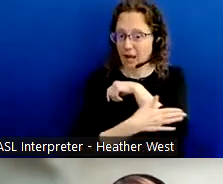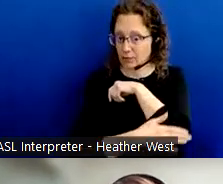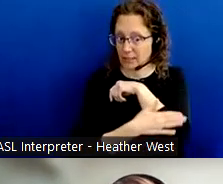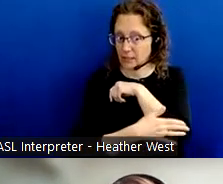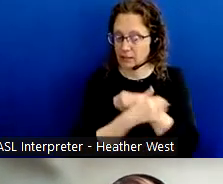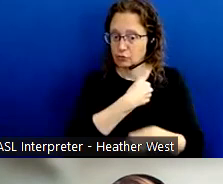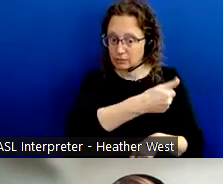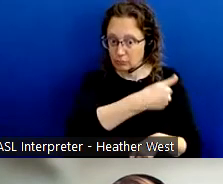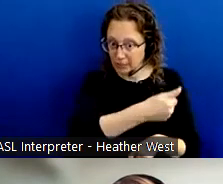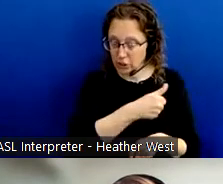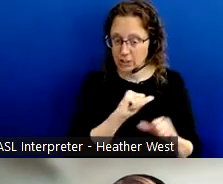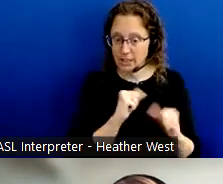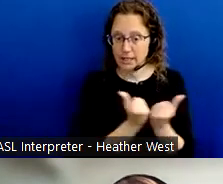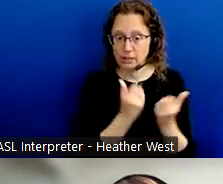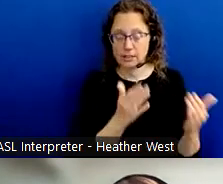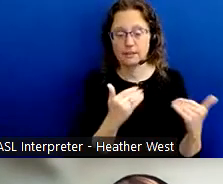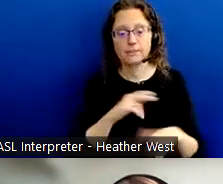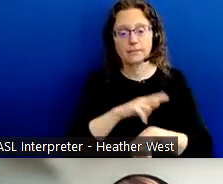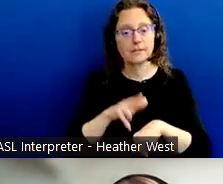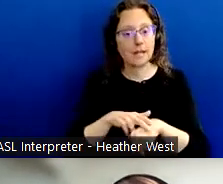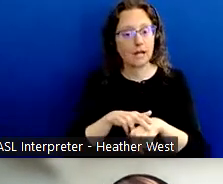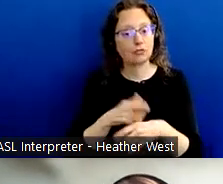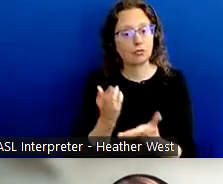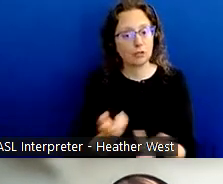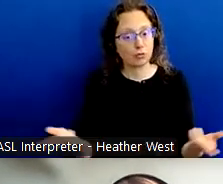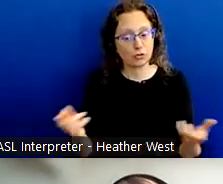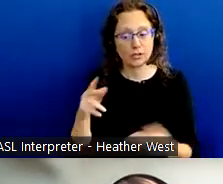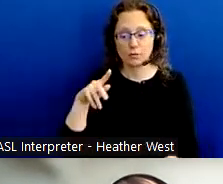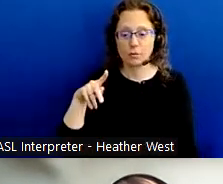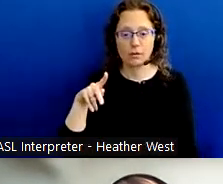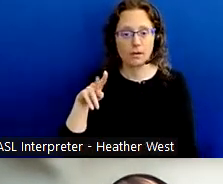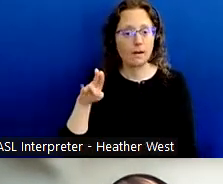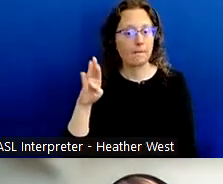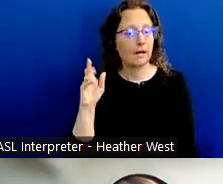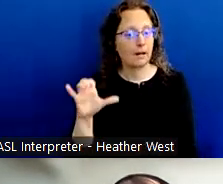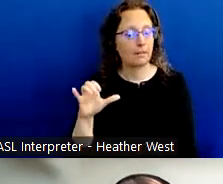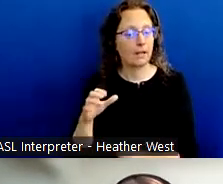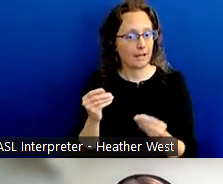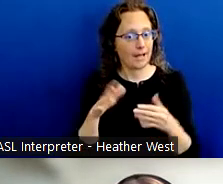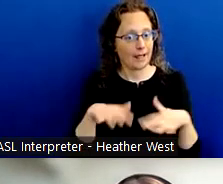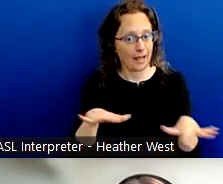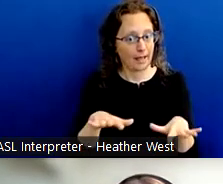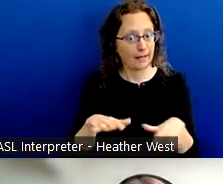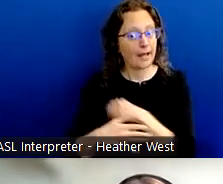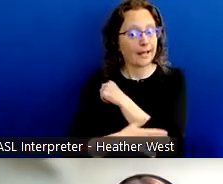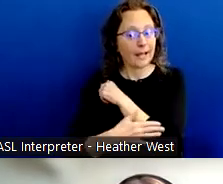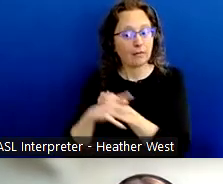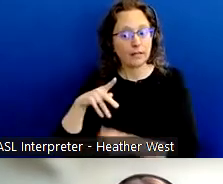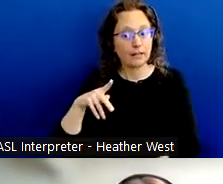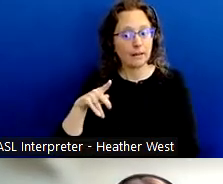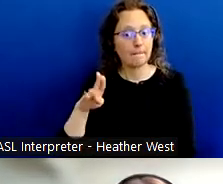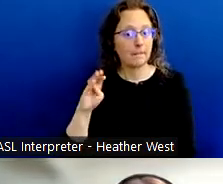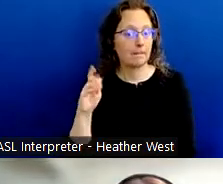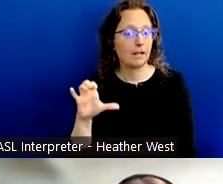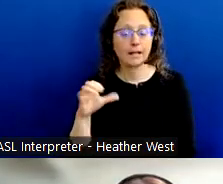agencies, natural resources or public land agencies, county public health agencies,